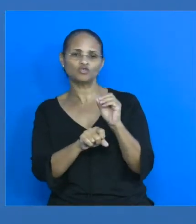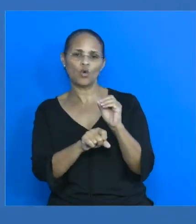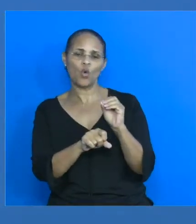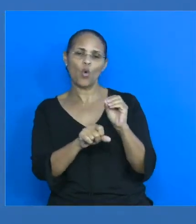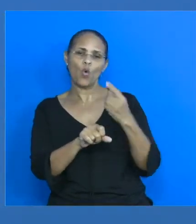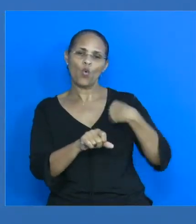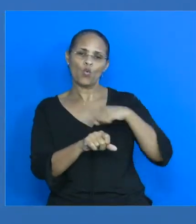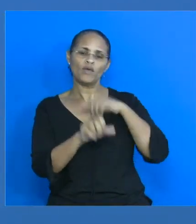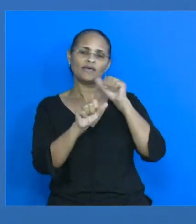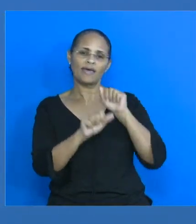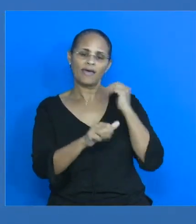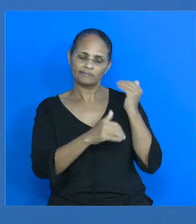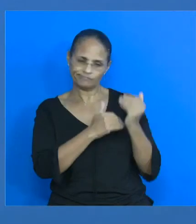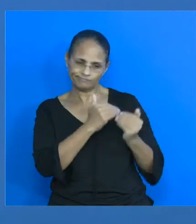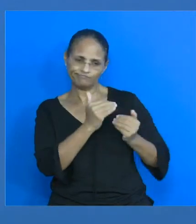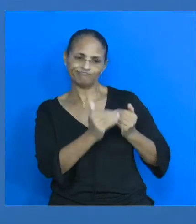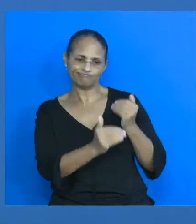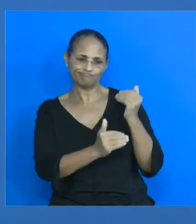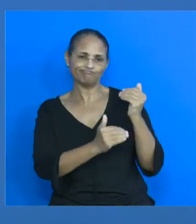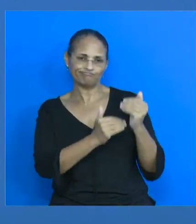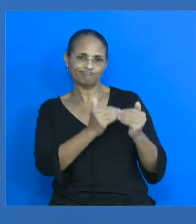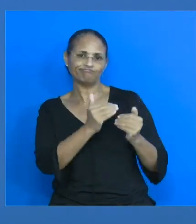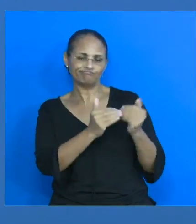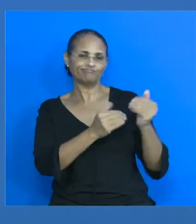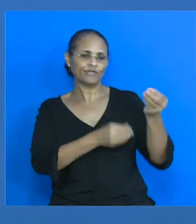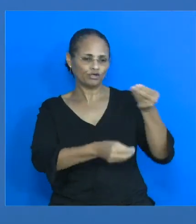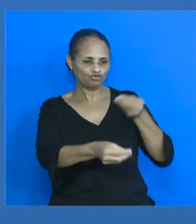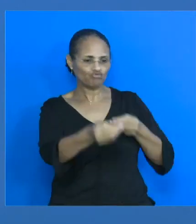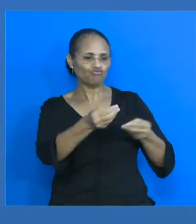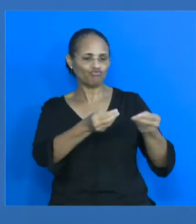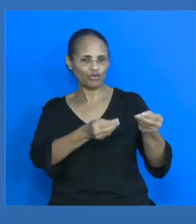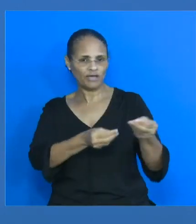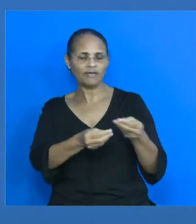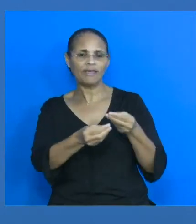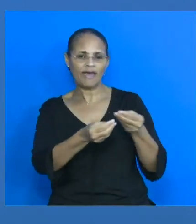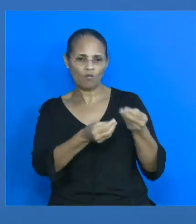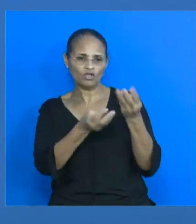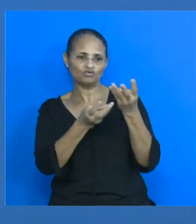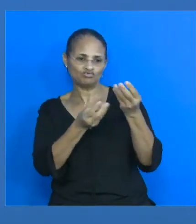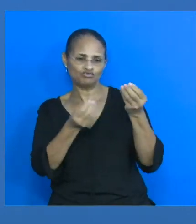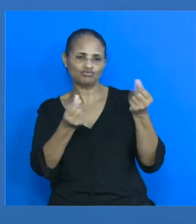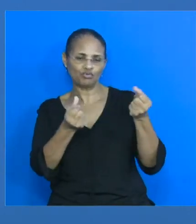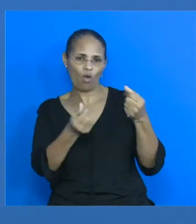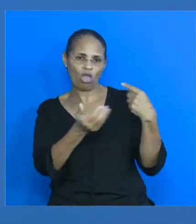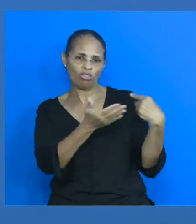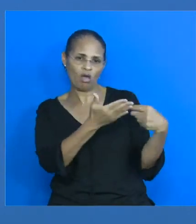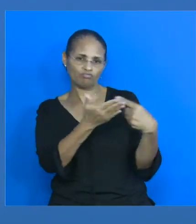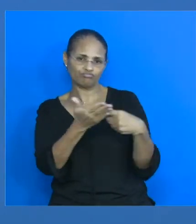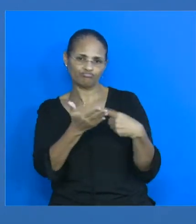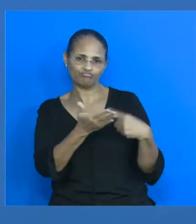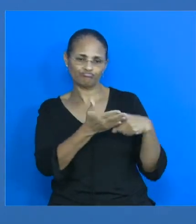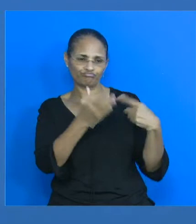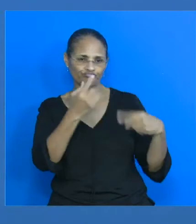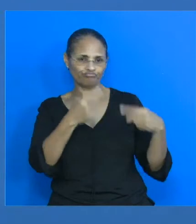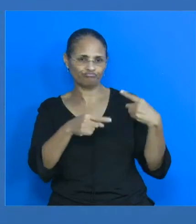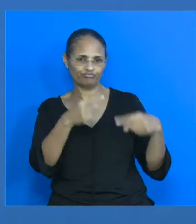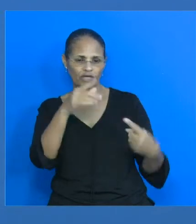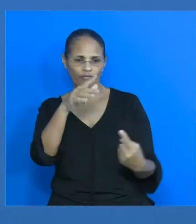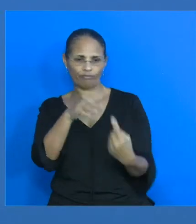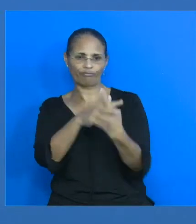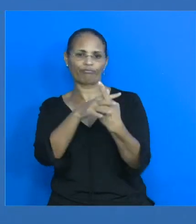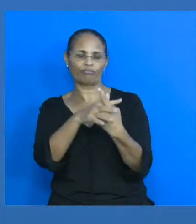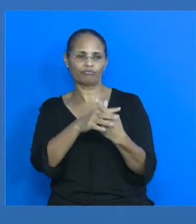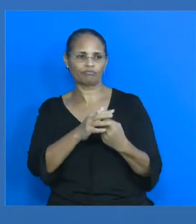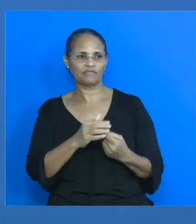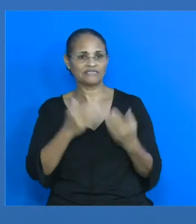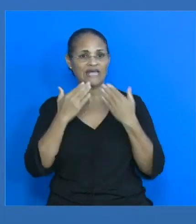can continue trade and commerce and look to resolve this dispute which has come up. Appreciate